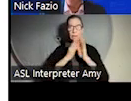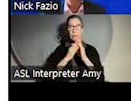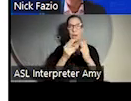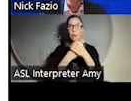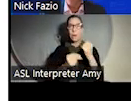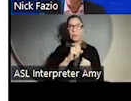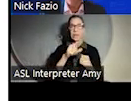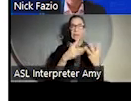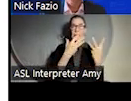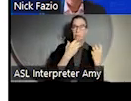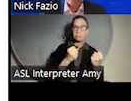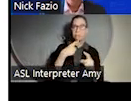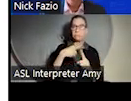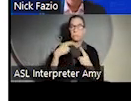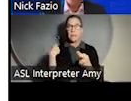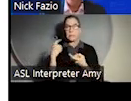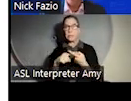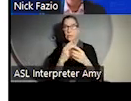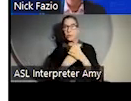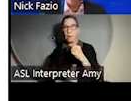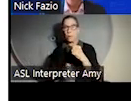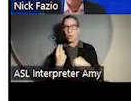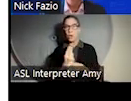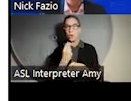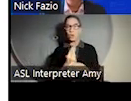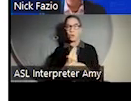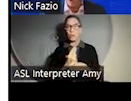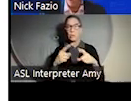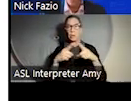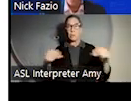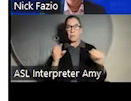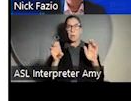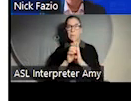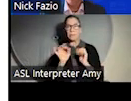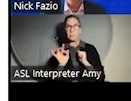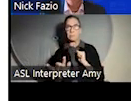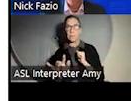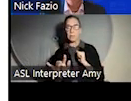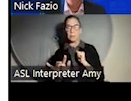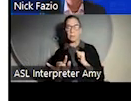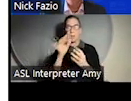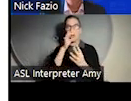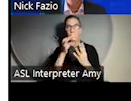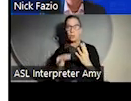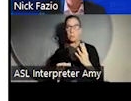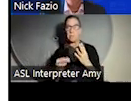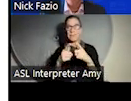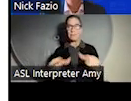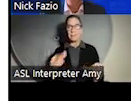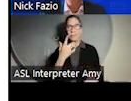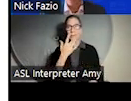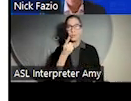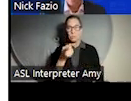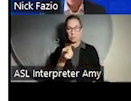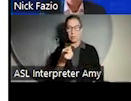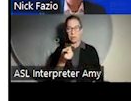Sign Language and Spanish. Please use the interpretation icon on your toolbar to choose which language you'd like to listen to this evening's